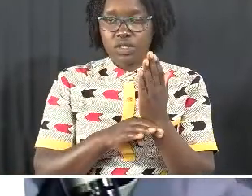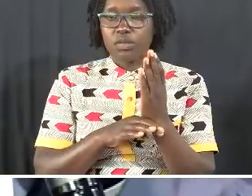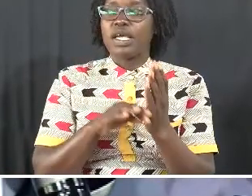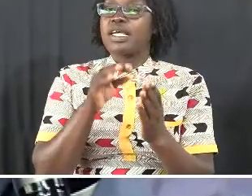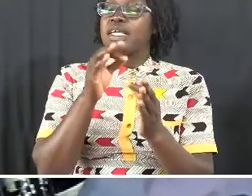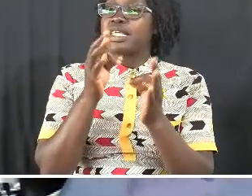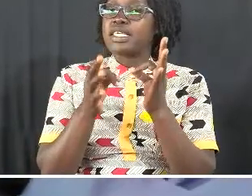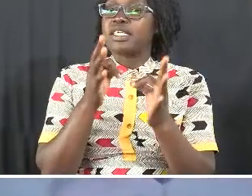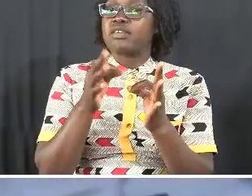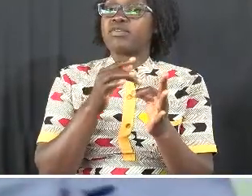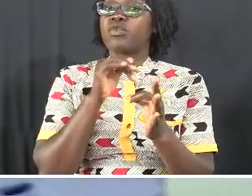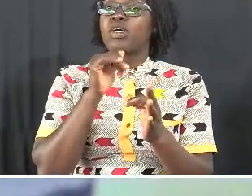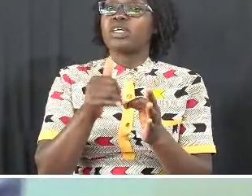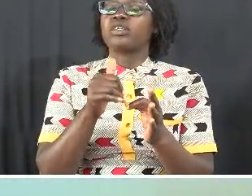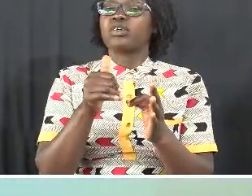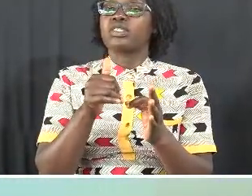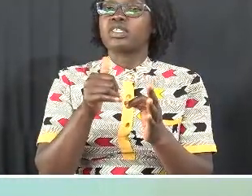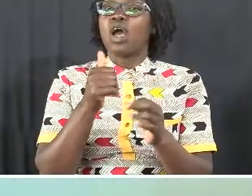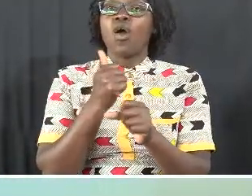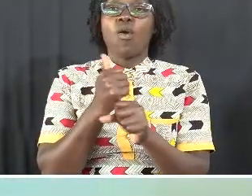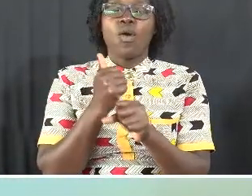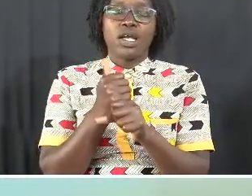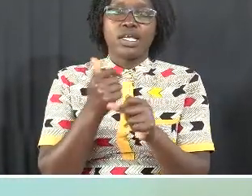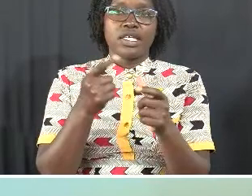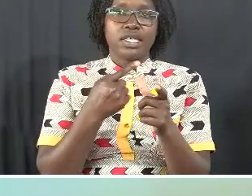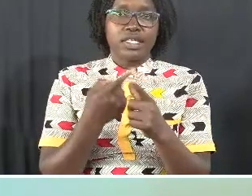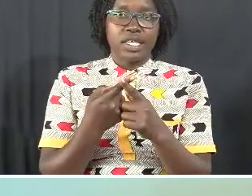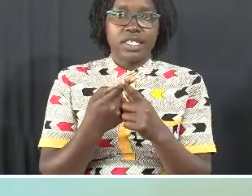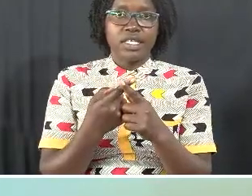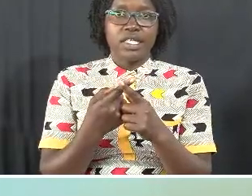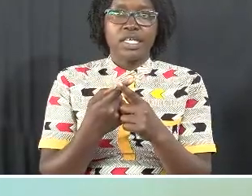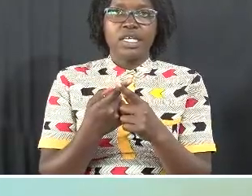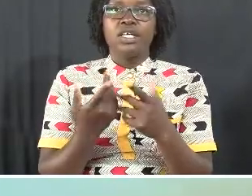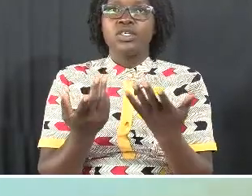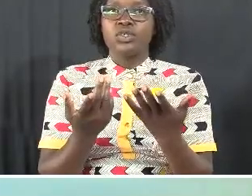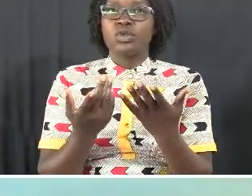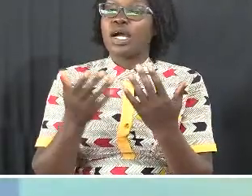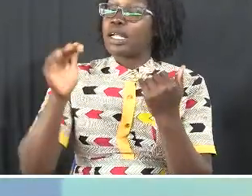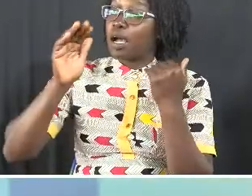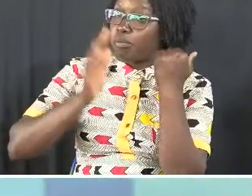If you are not playing a role, then you are a bad steward.